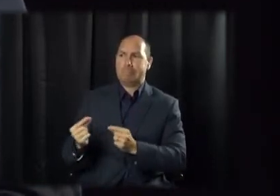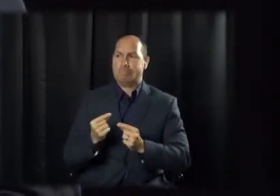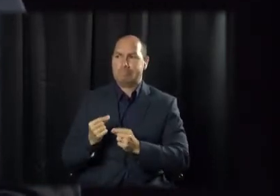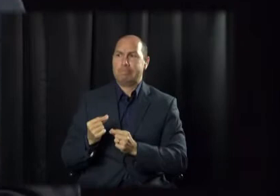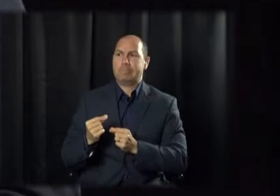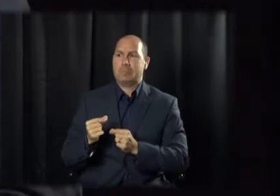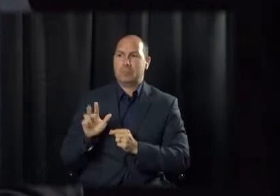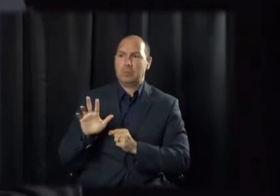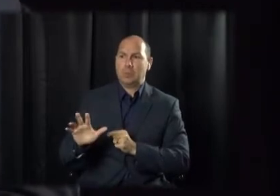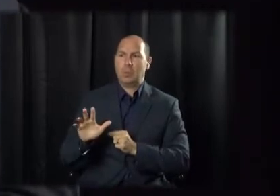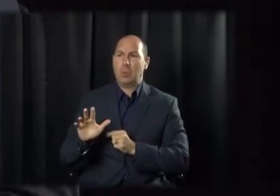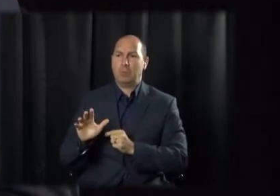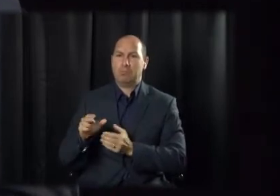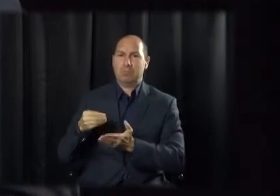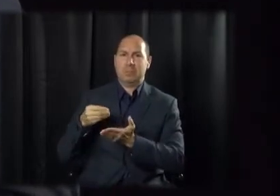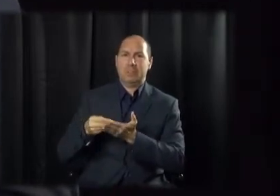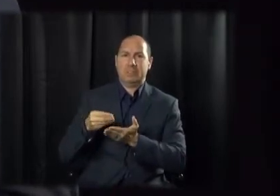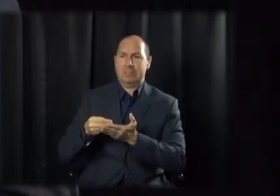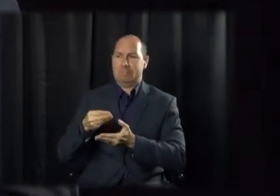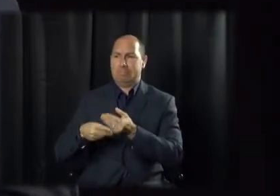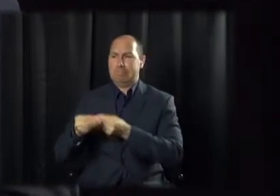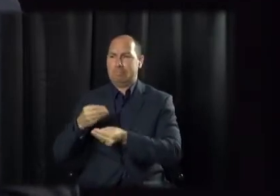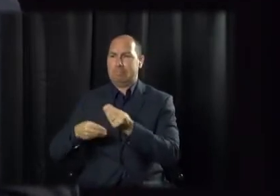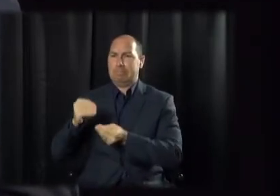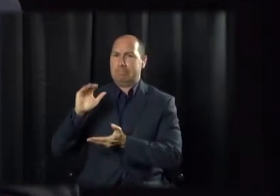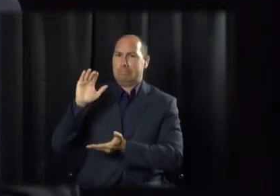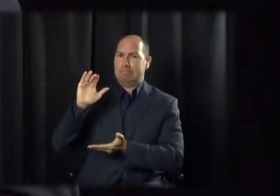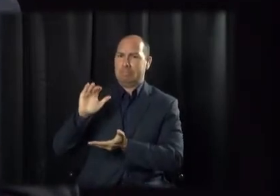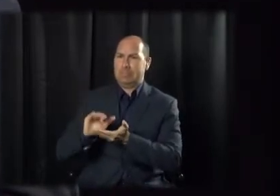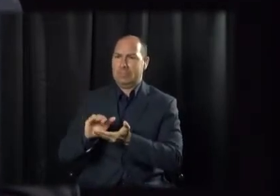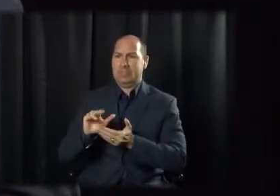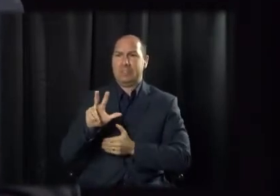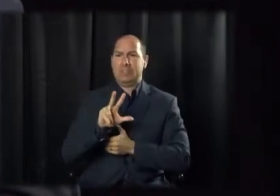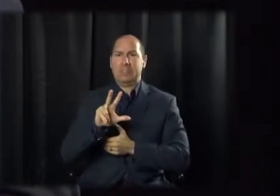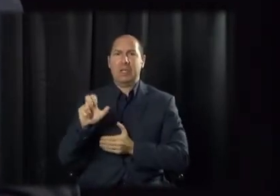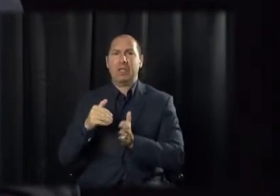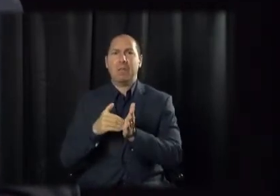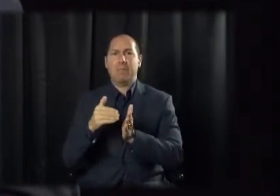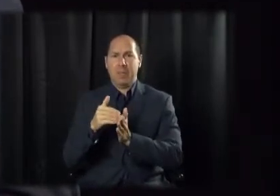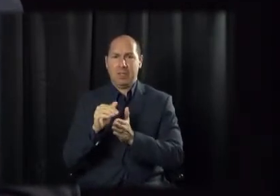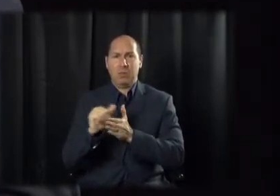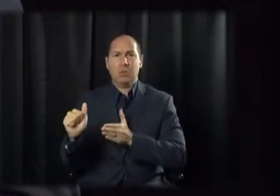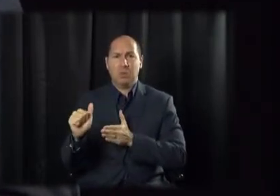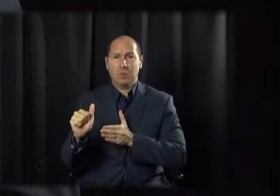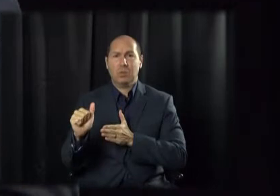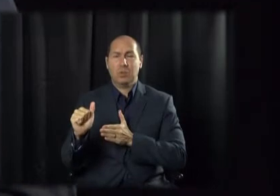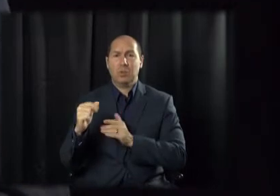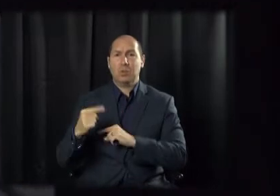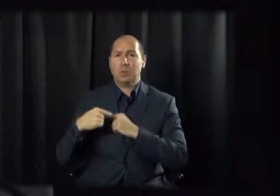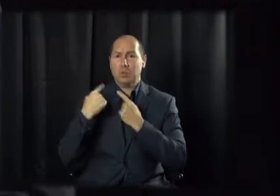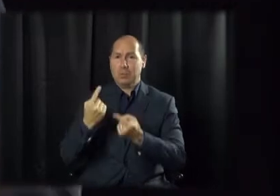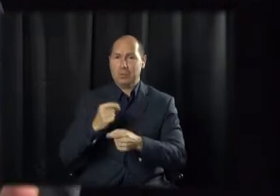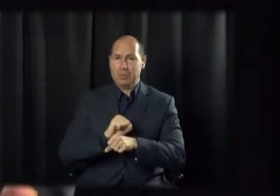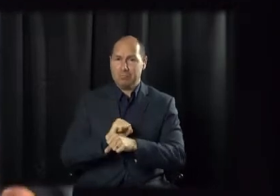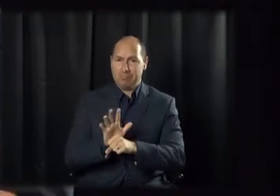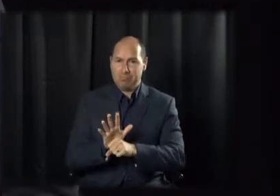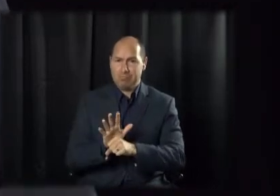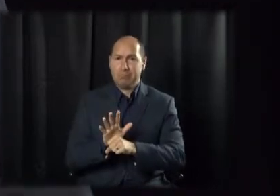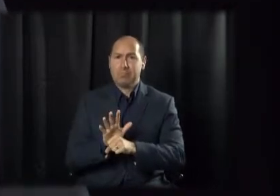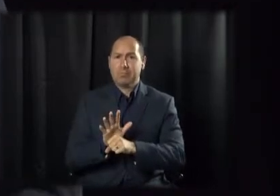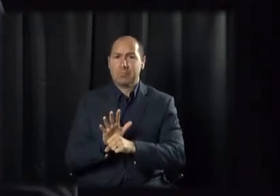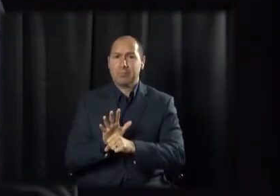his budget. His budget has been cut more than $300 million. And during the pandemic, as